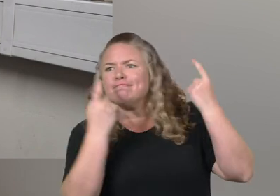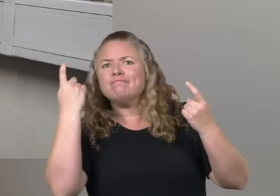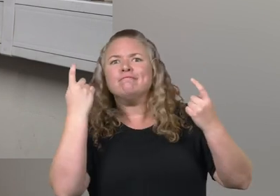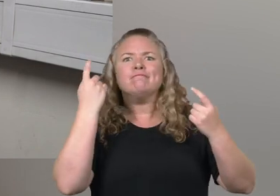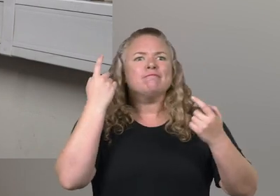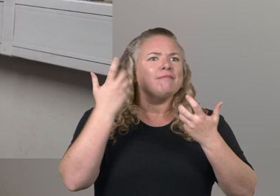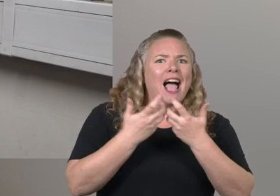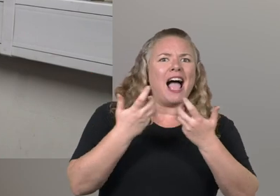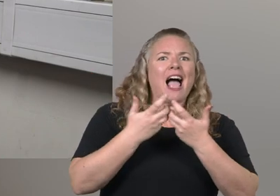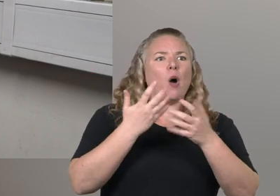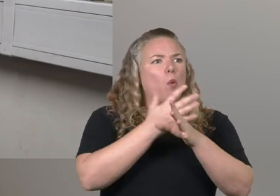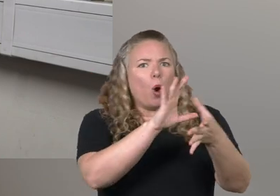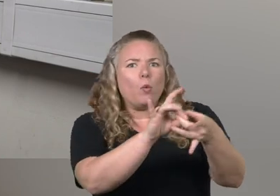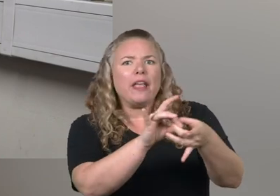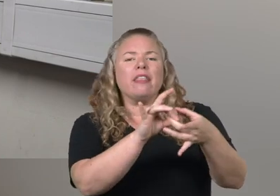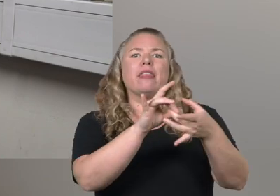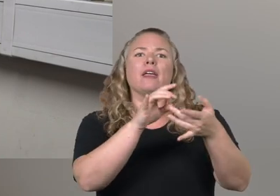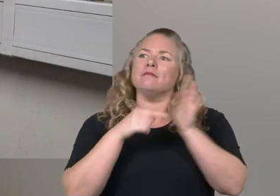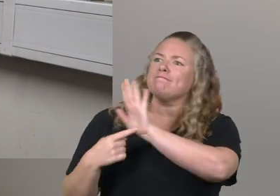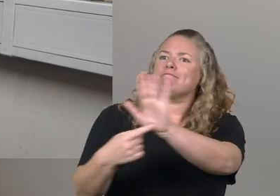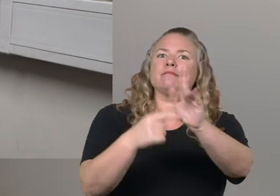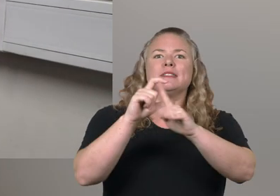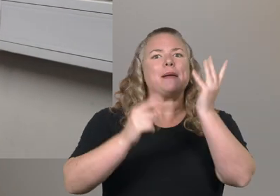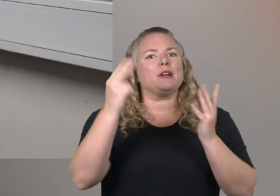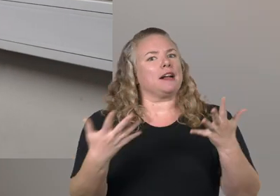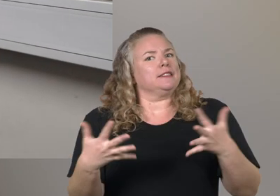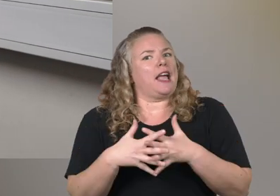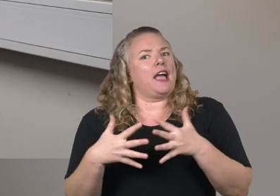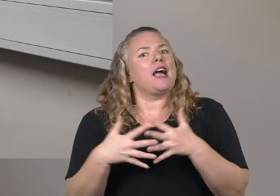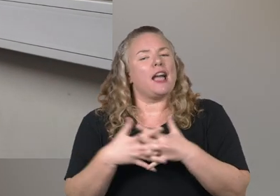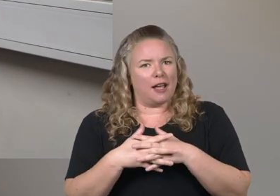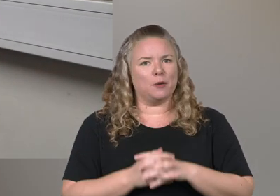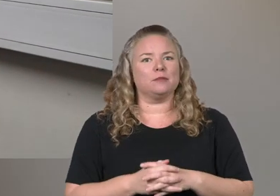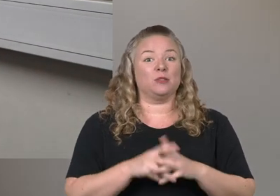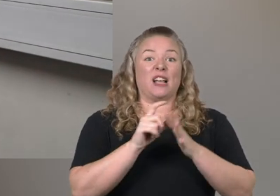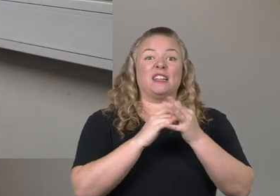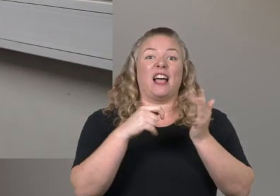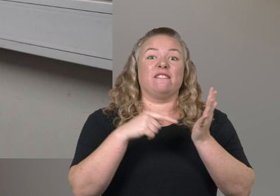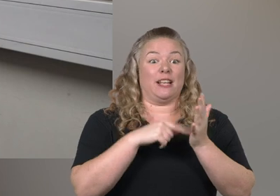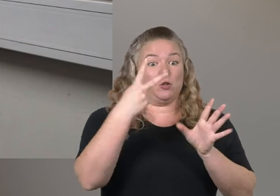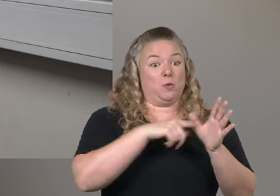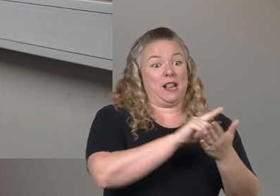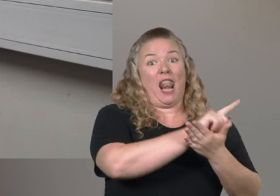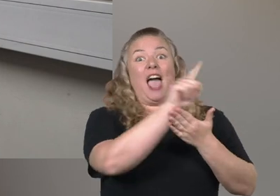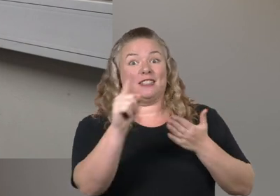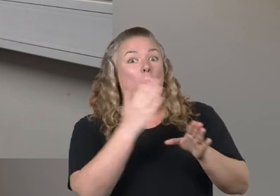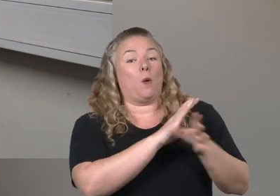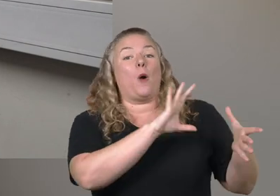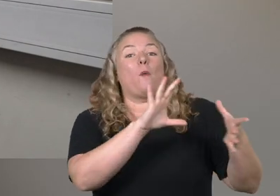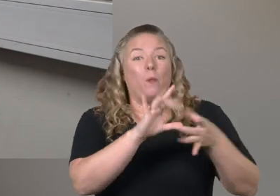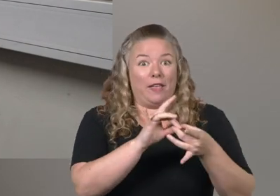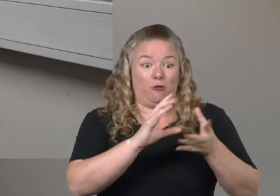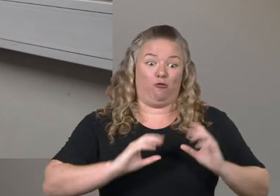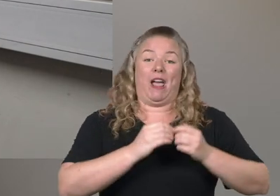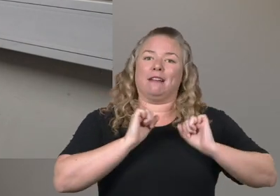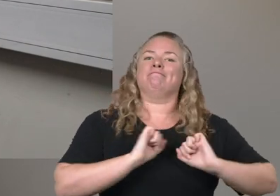responsibility to sort of be a bit more critical about that, how we worked with, how we presented disabled artists. And so we worked